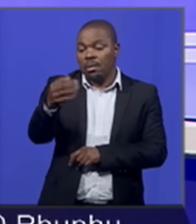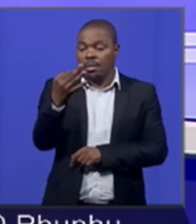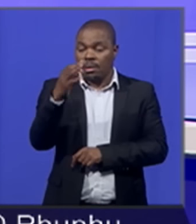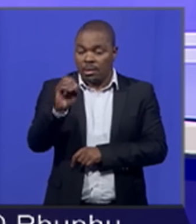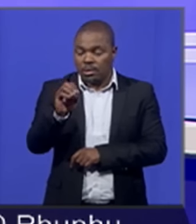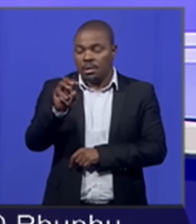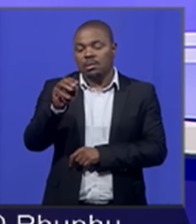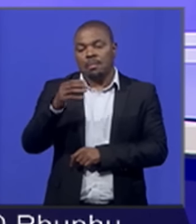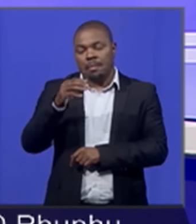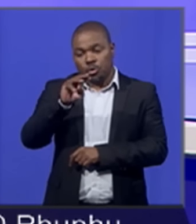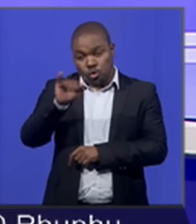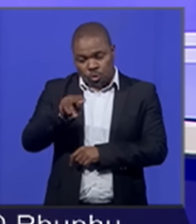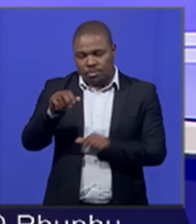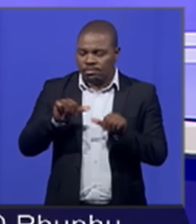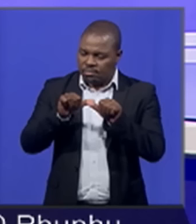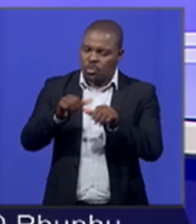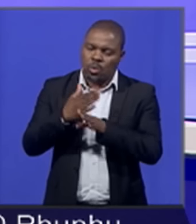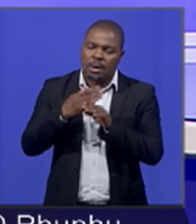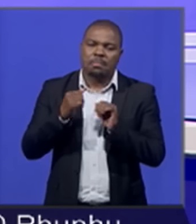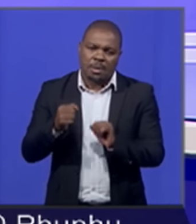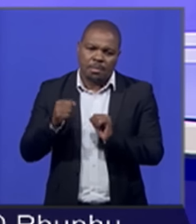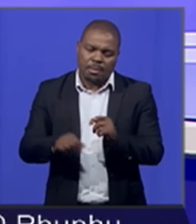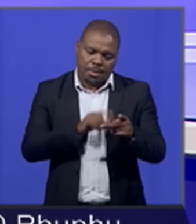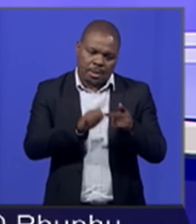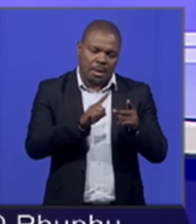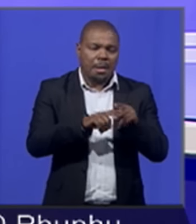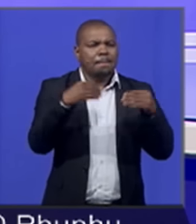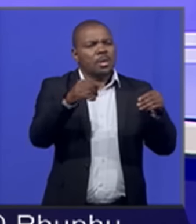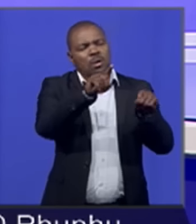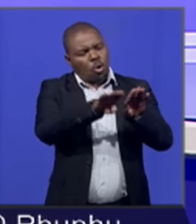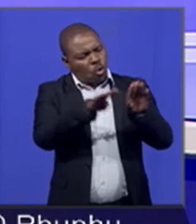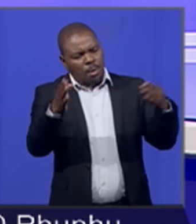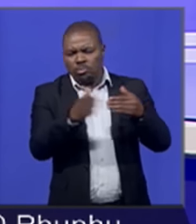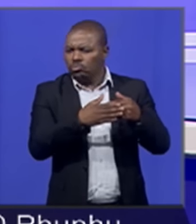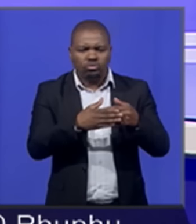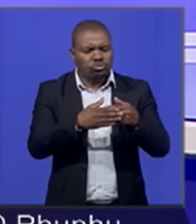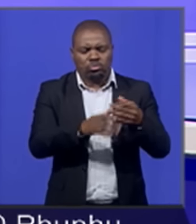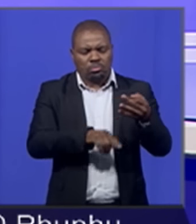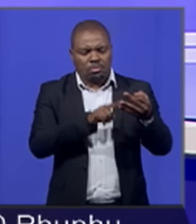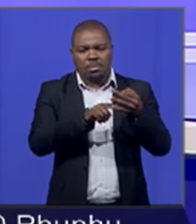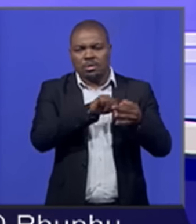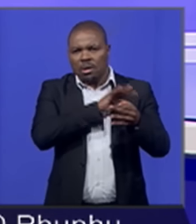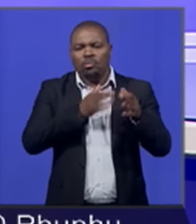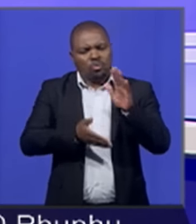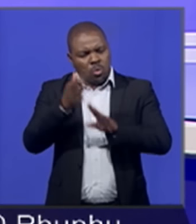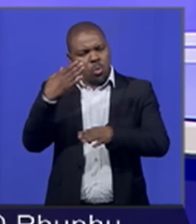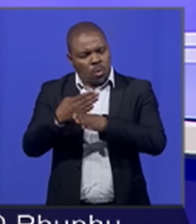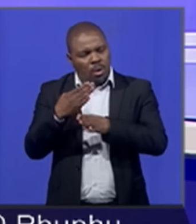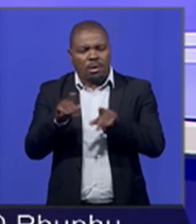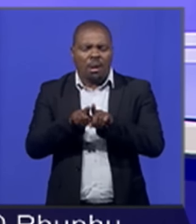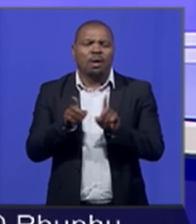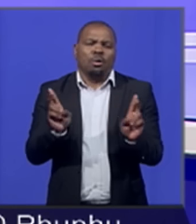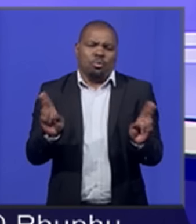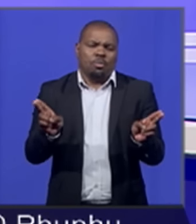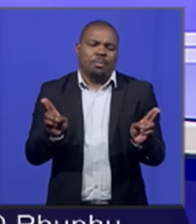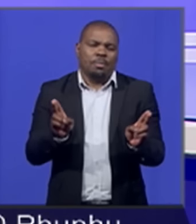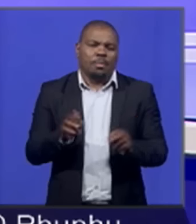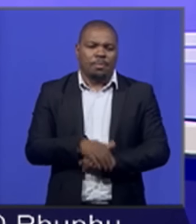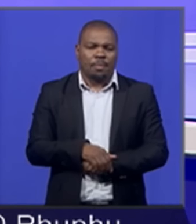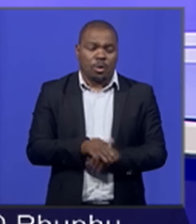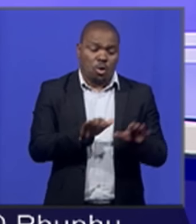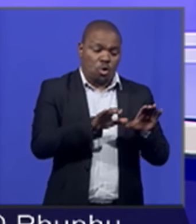letšatši leo le go eletša dikgwebo gore di bulwe ga e šita le bašomi go ya mošomong bjalo ka setlwaedi. Komiti e re